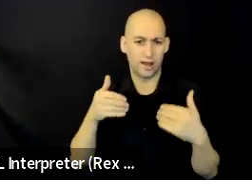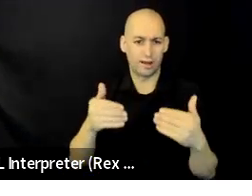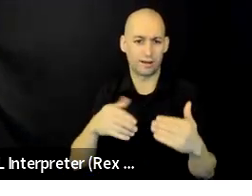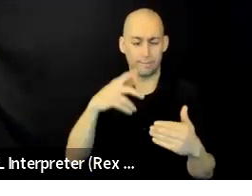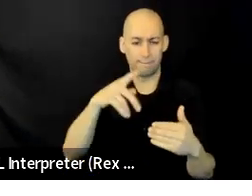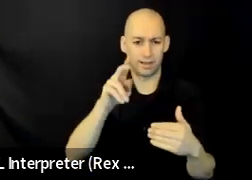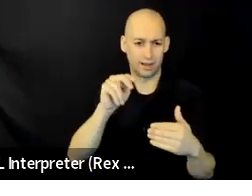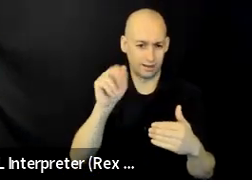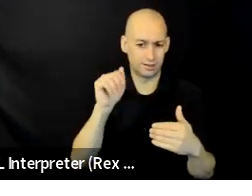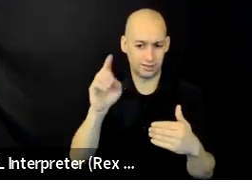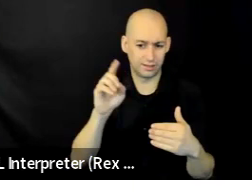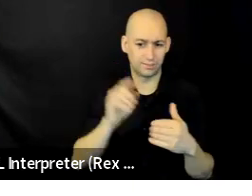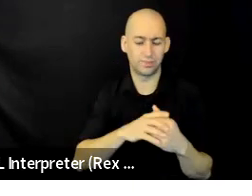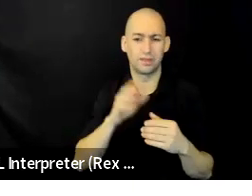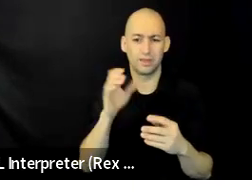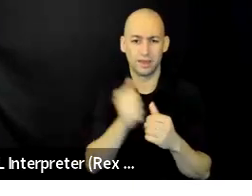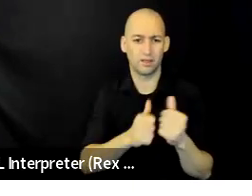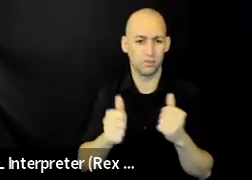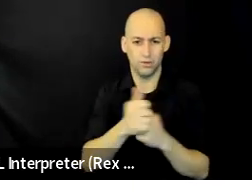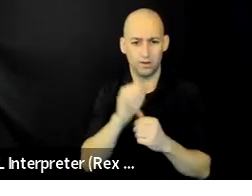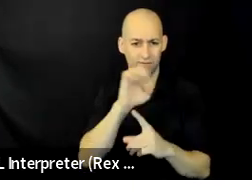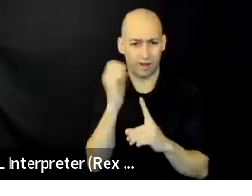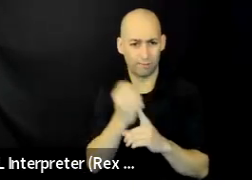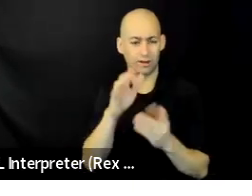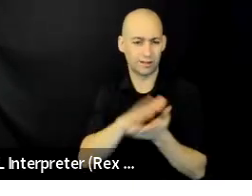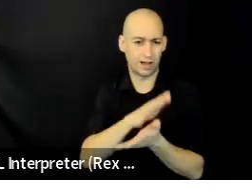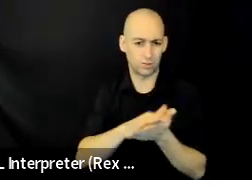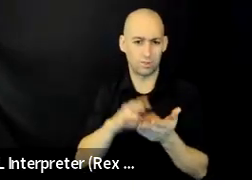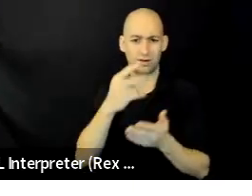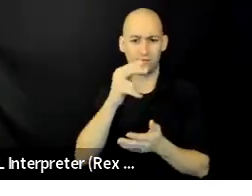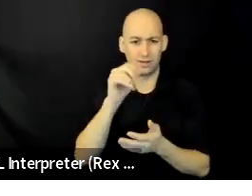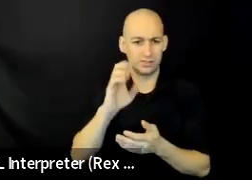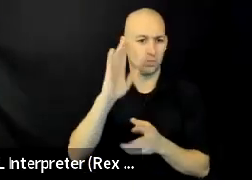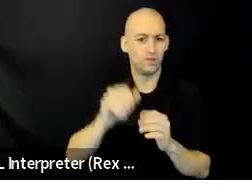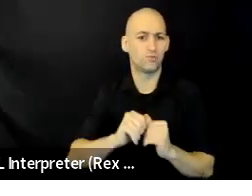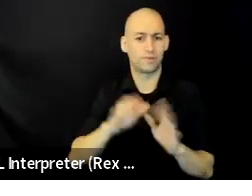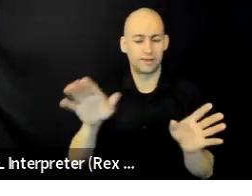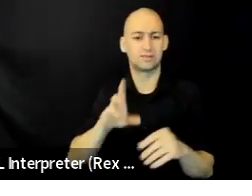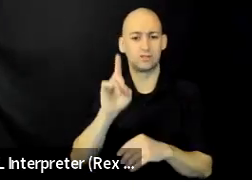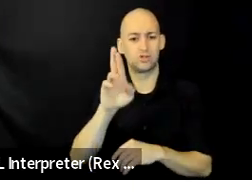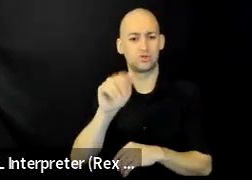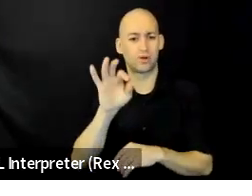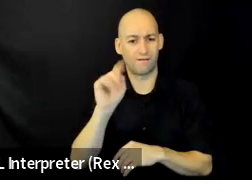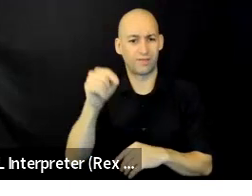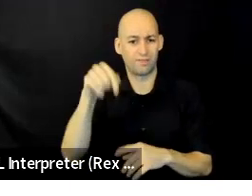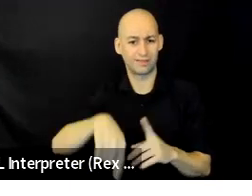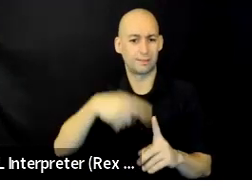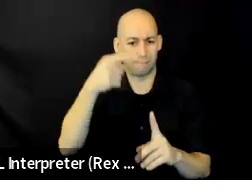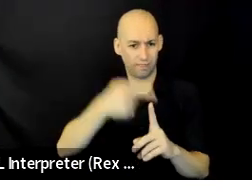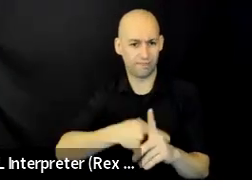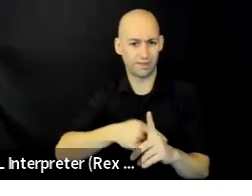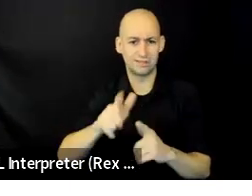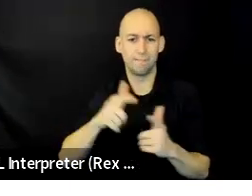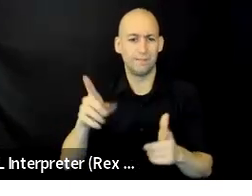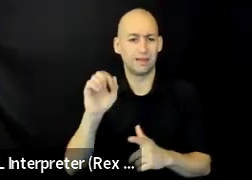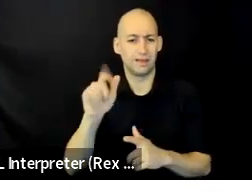through the environmental document phase. We're going to release the draft environmental document this month. So it's a big deal.